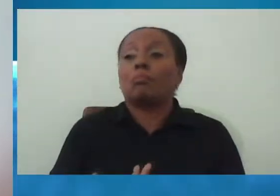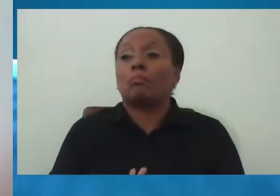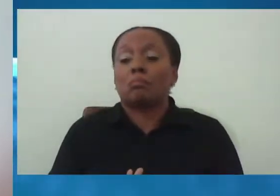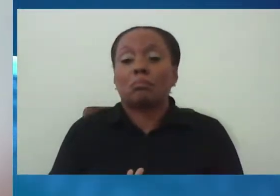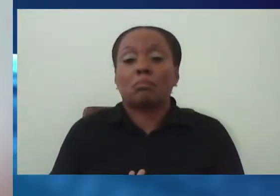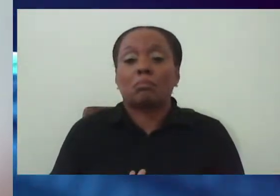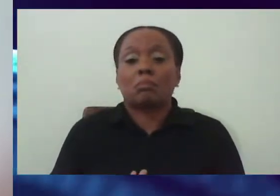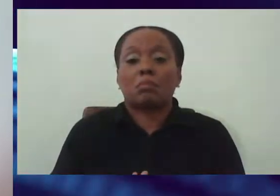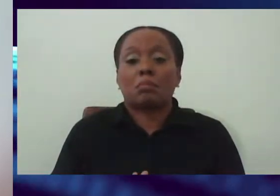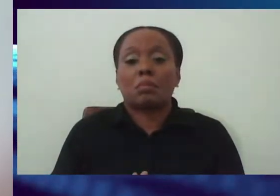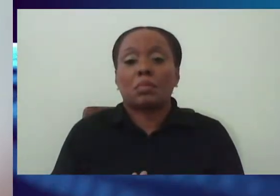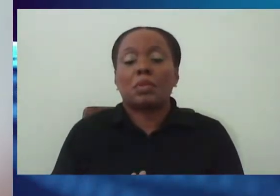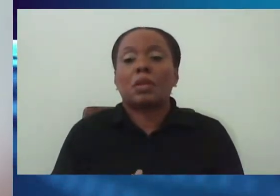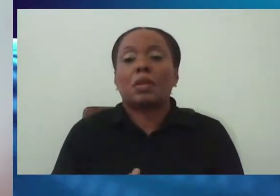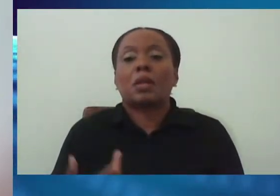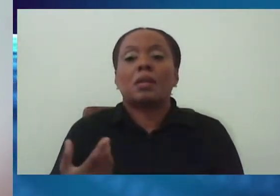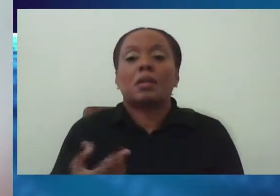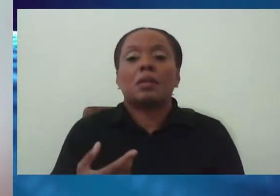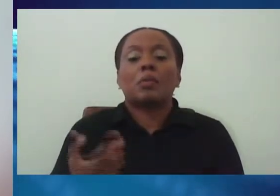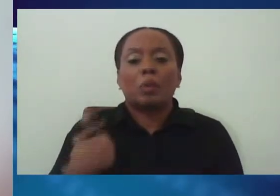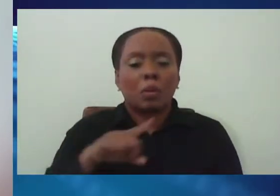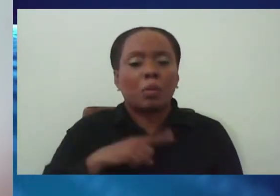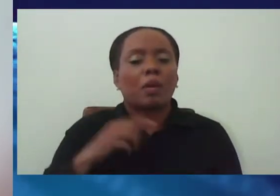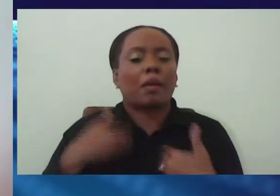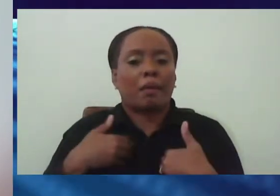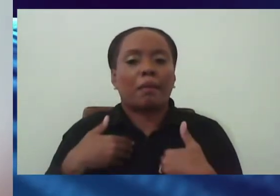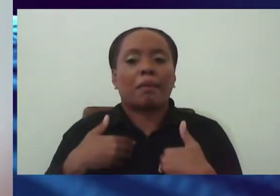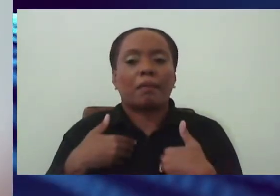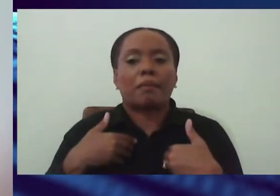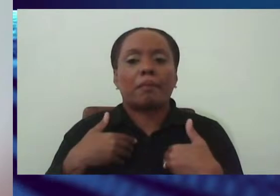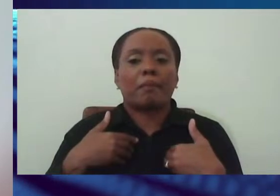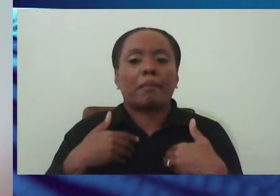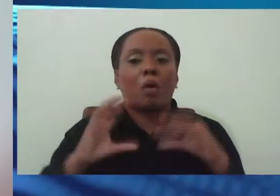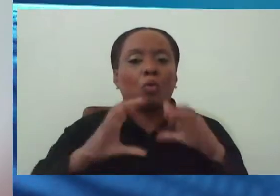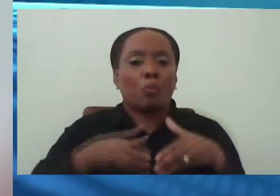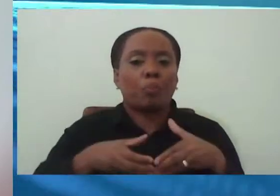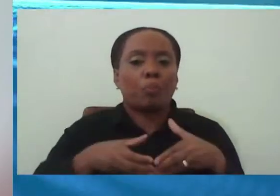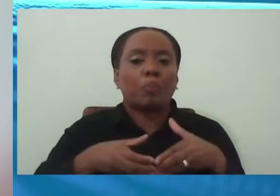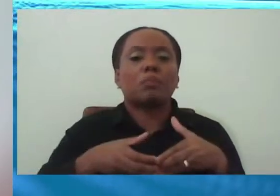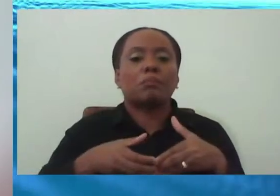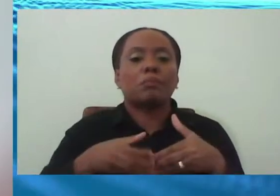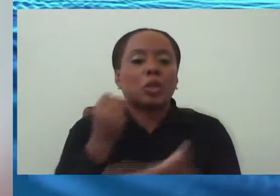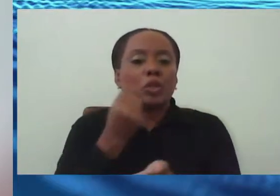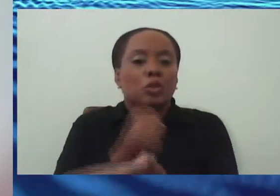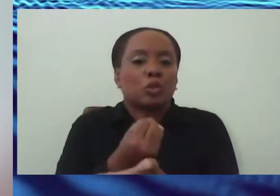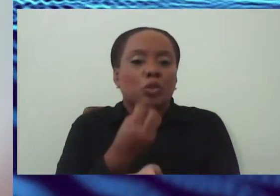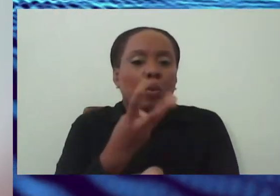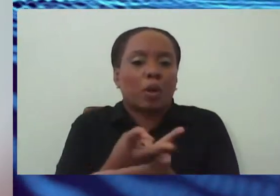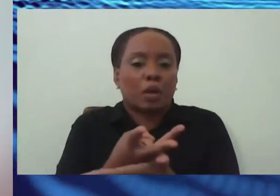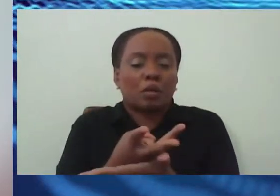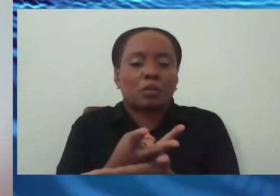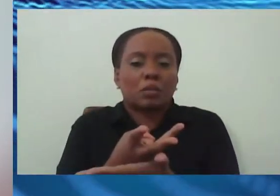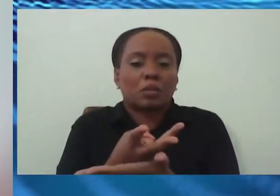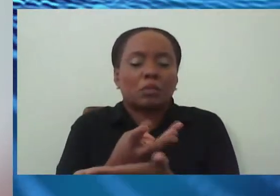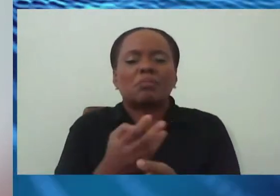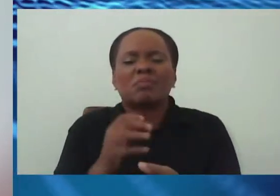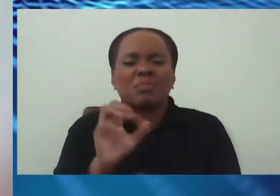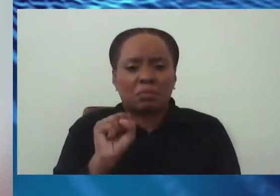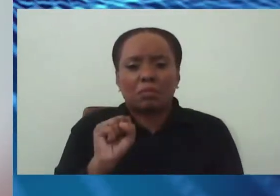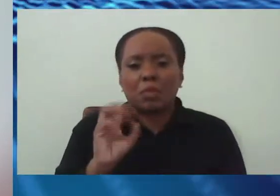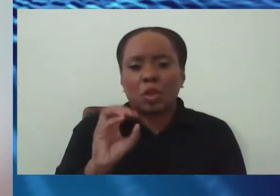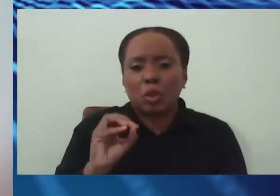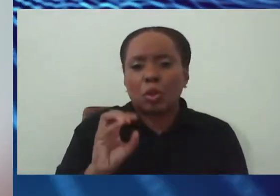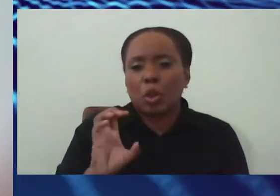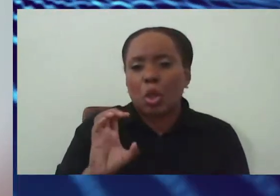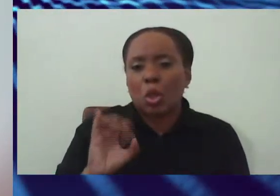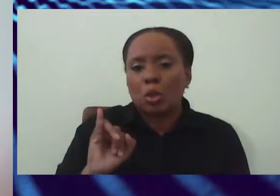set of social workers who are assessing people's situations and facilitating assistance